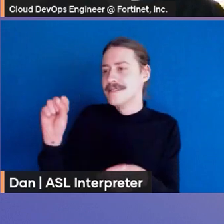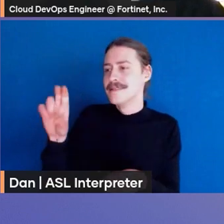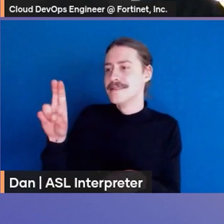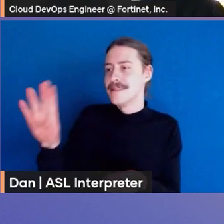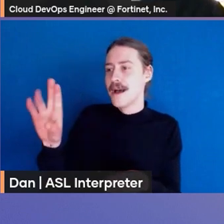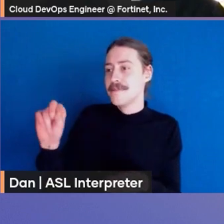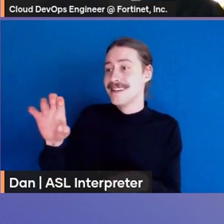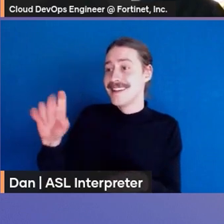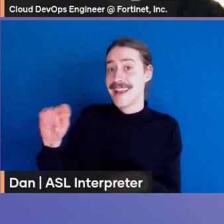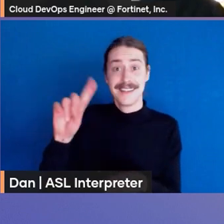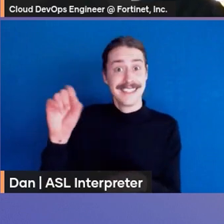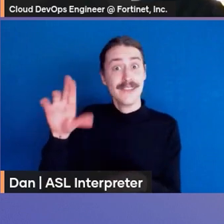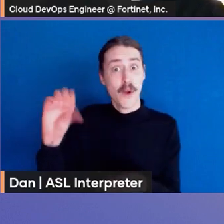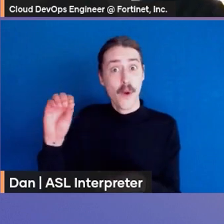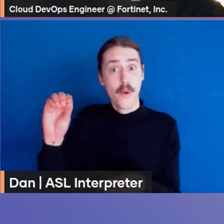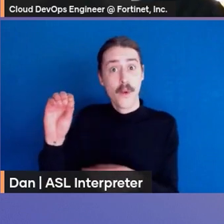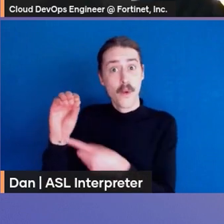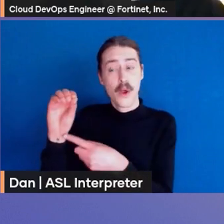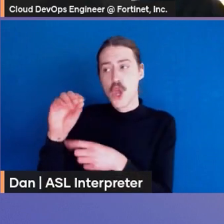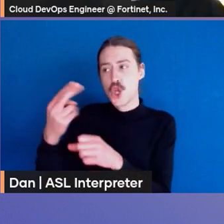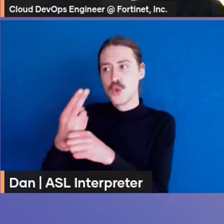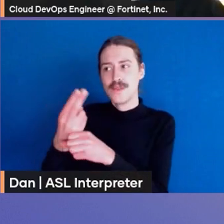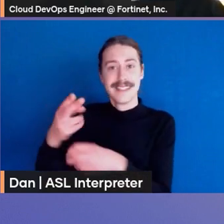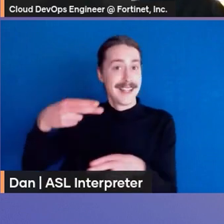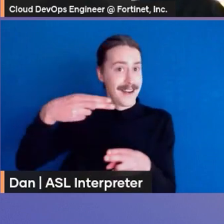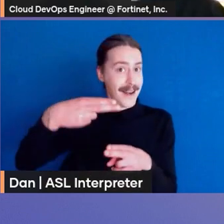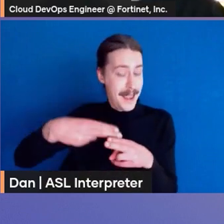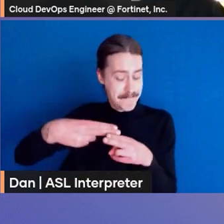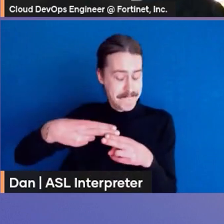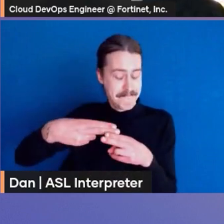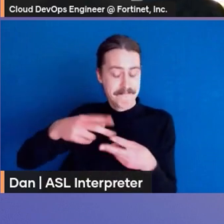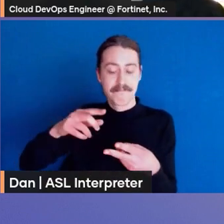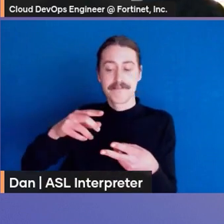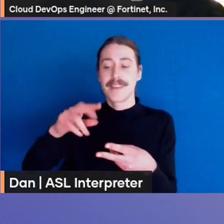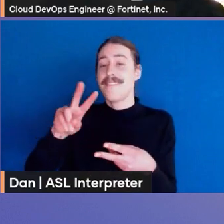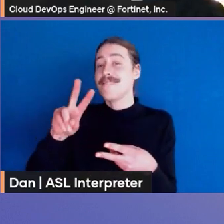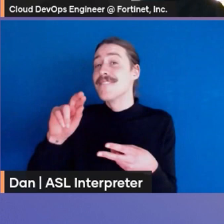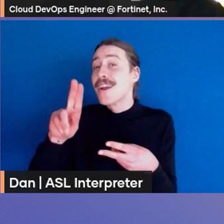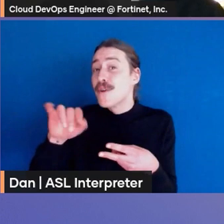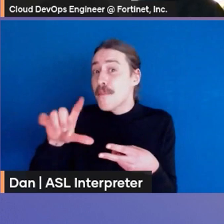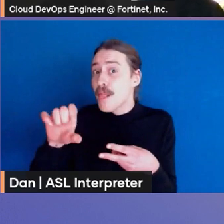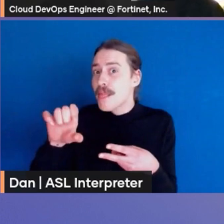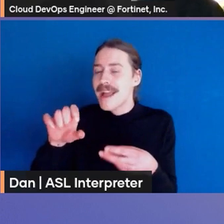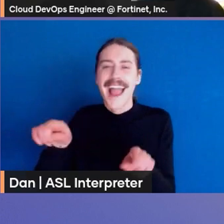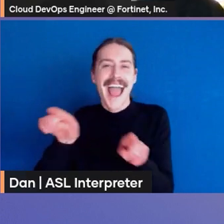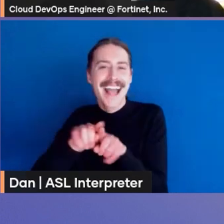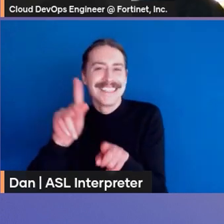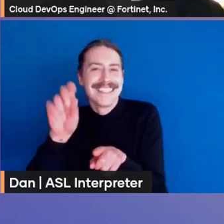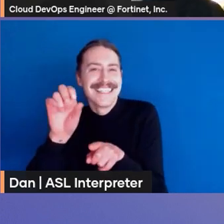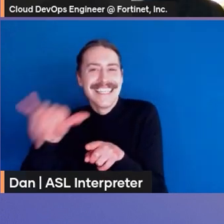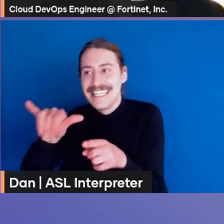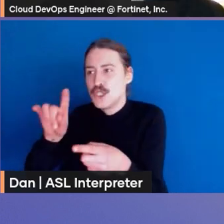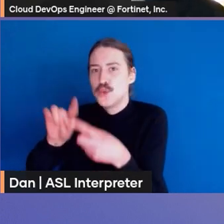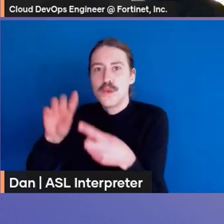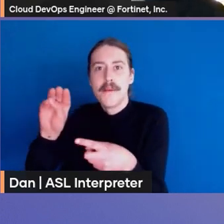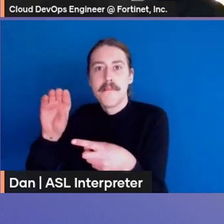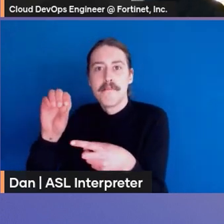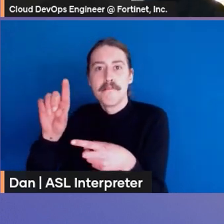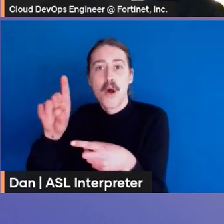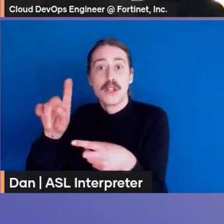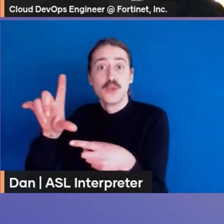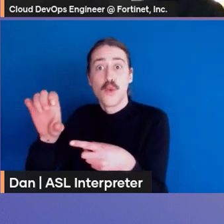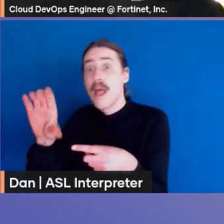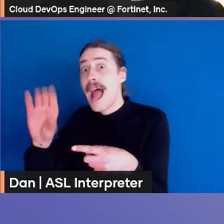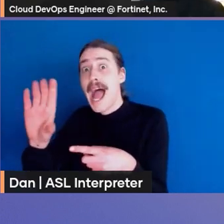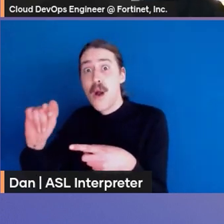the name variable as the key to the output from the module that created the virtual